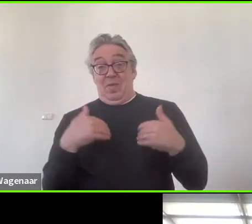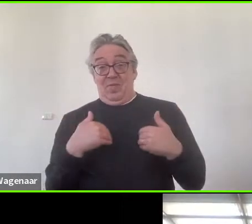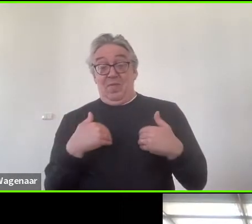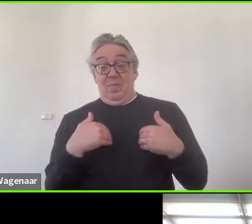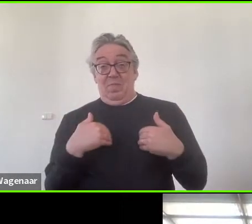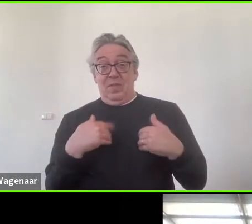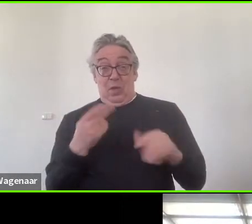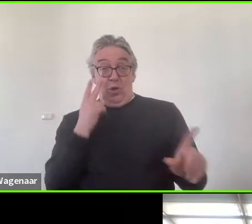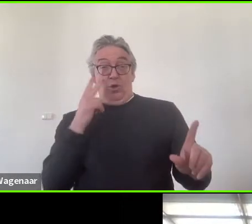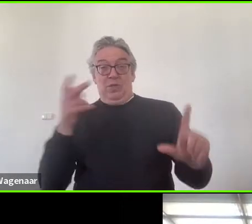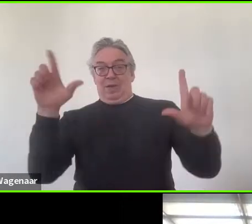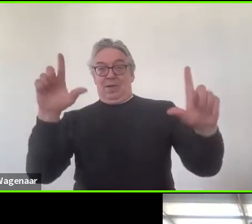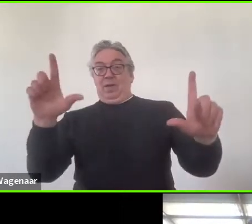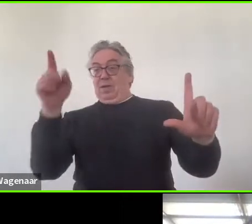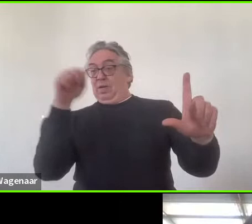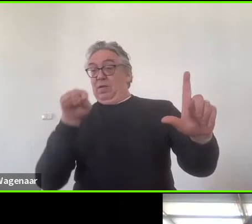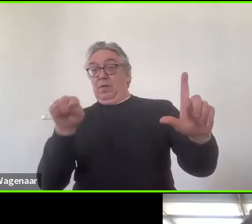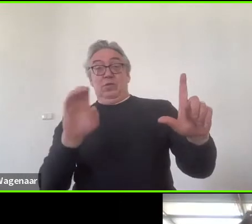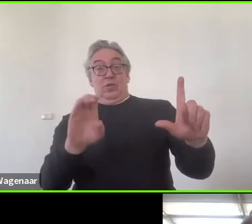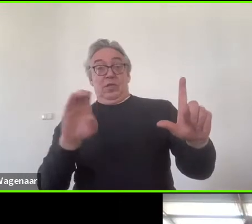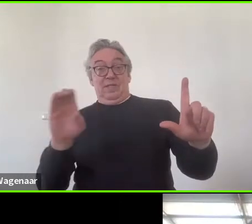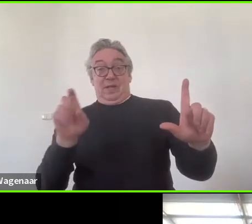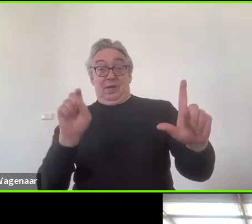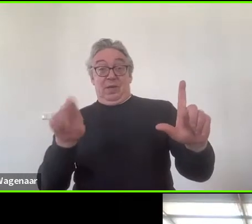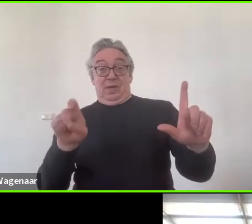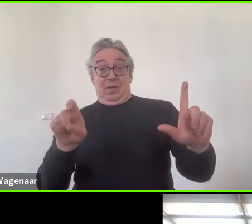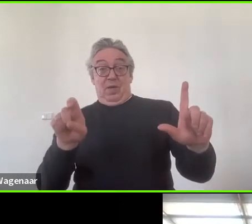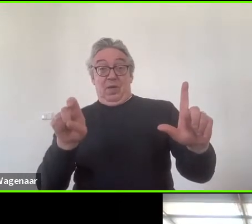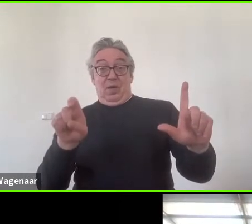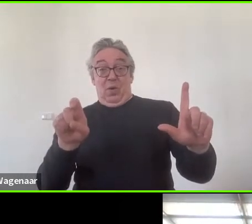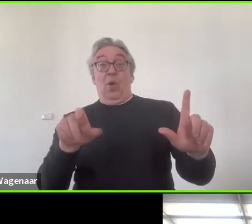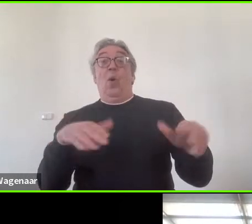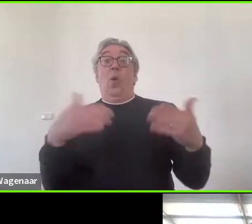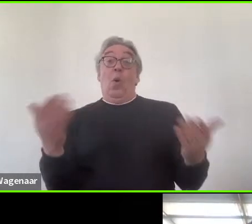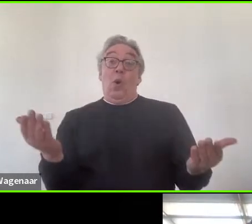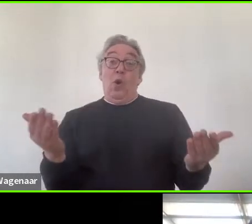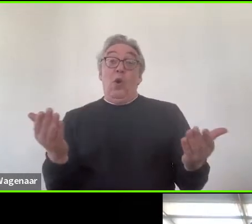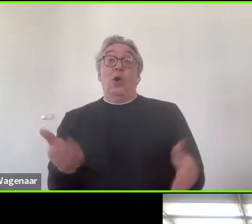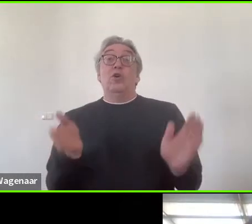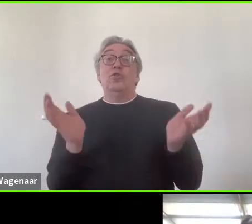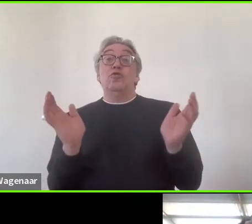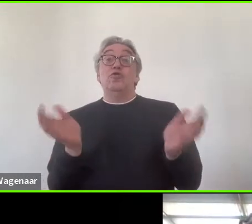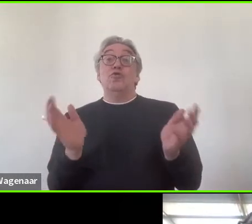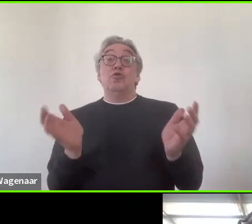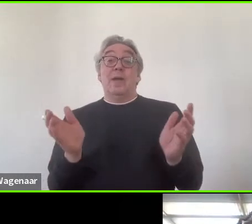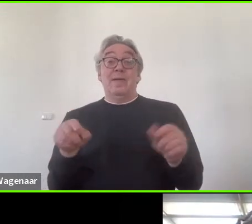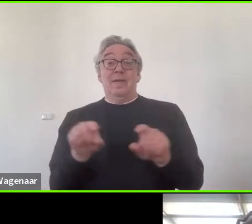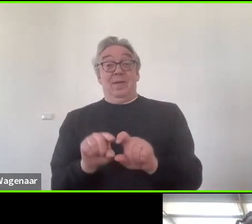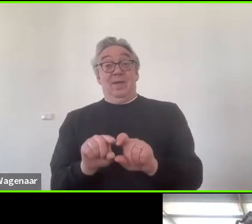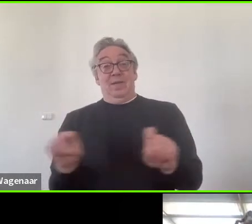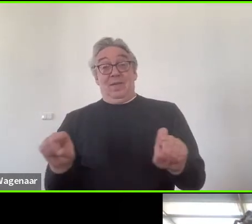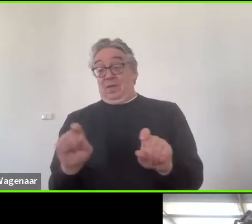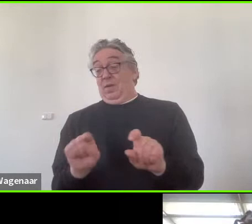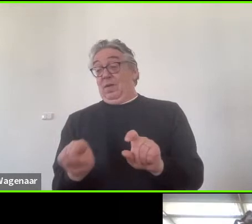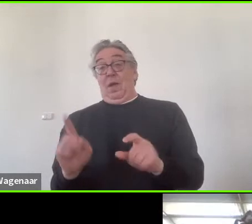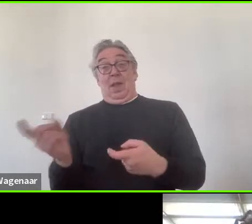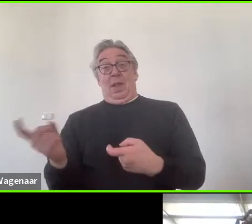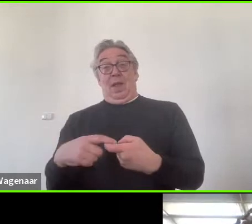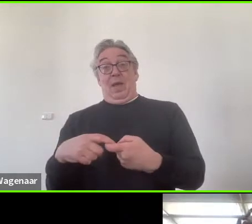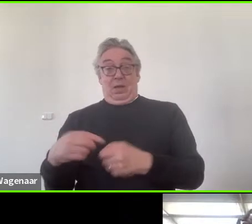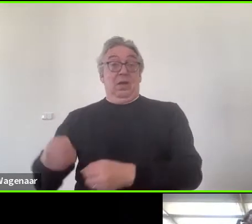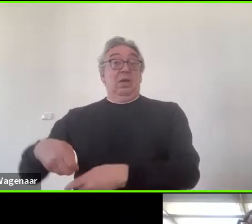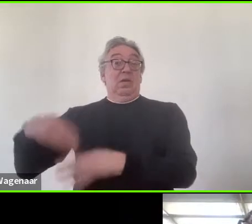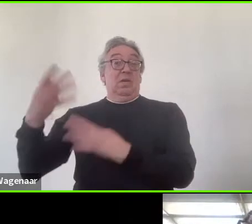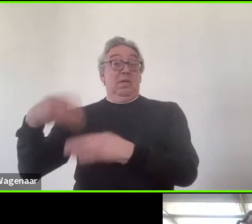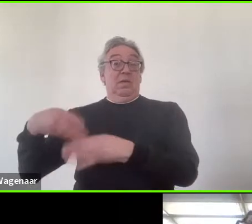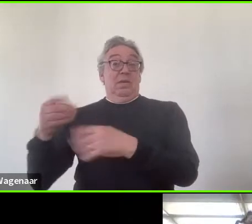at the bottom of your screen or click on the external link provided in the chat box. We don't have a questions and answer session